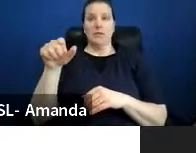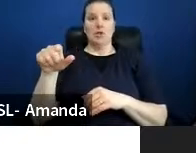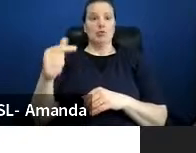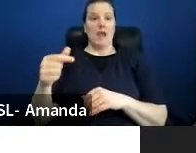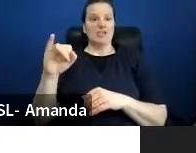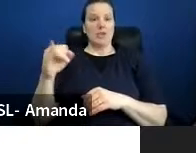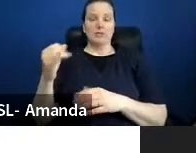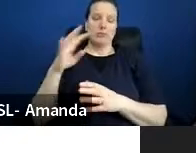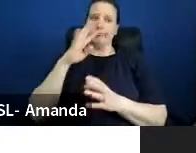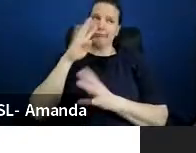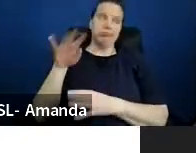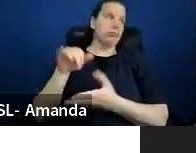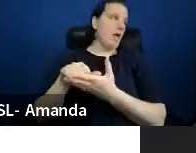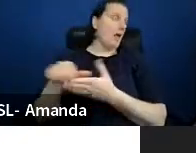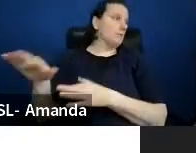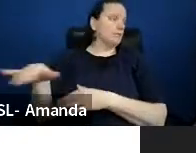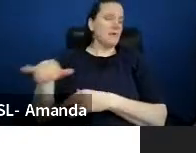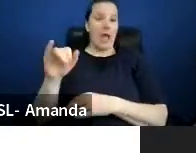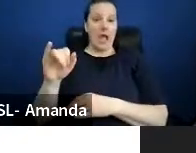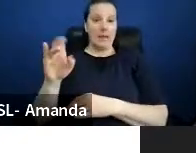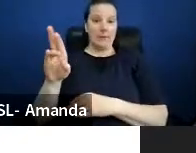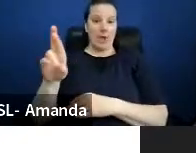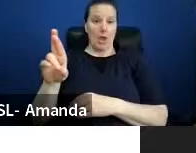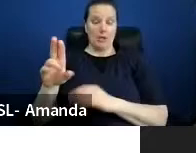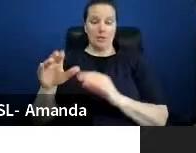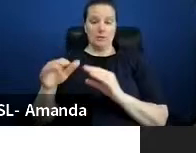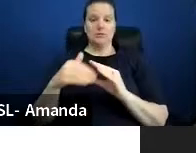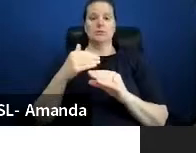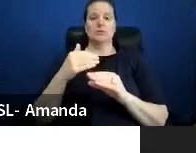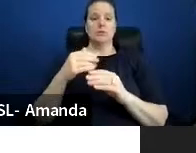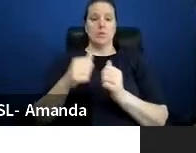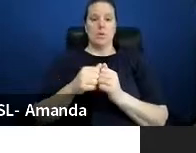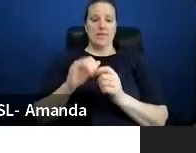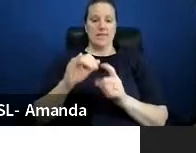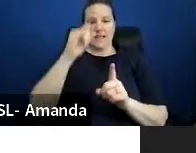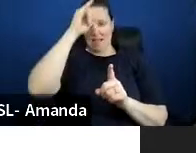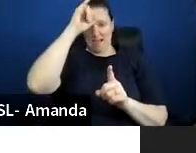The IBR sent me an email pleading